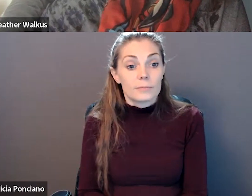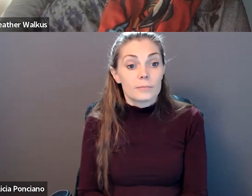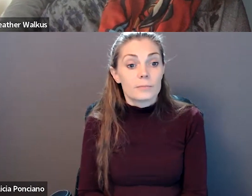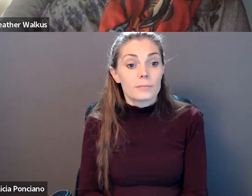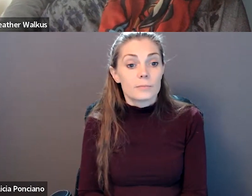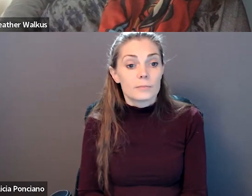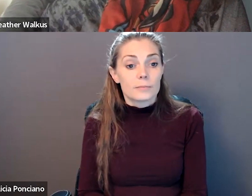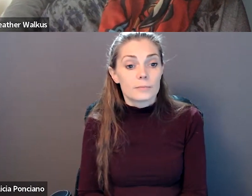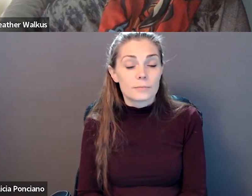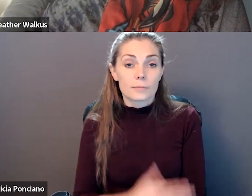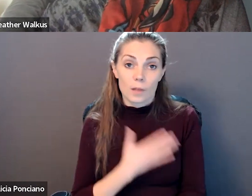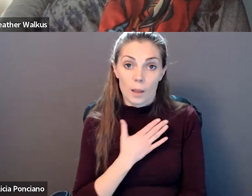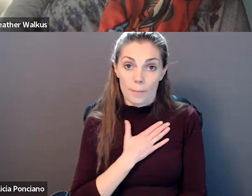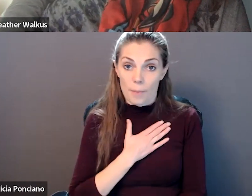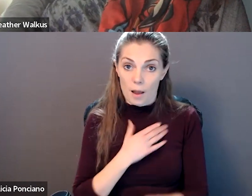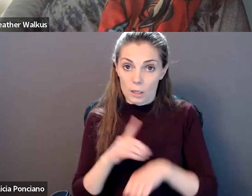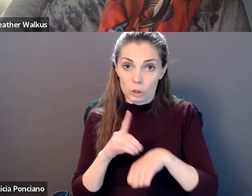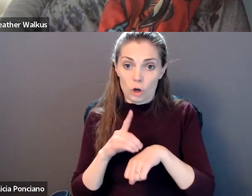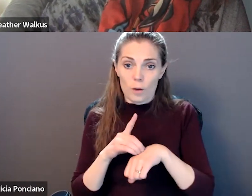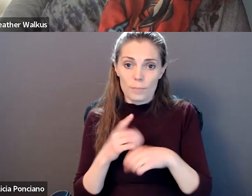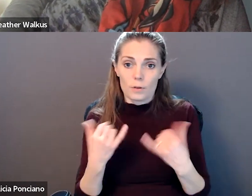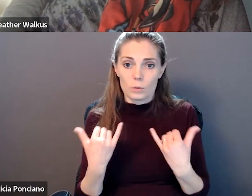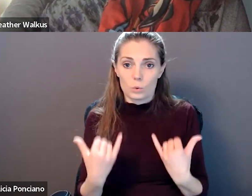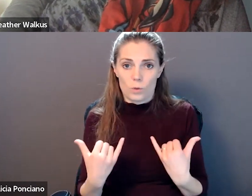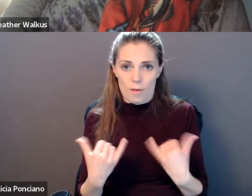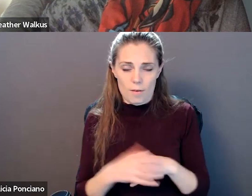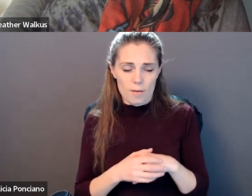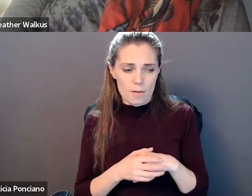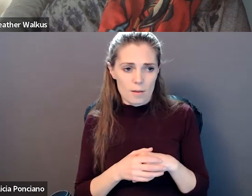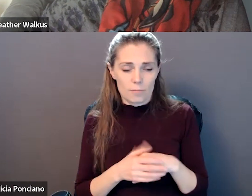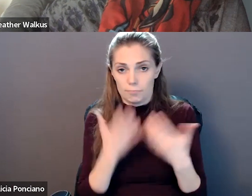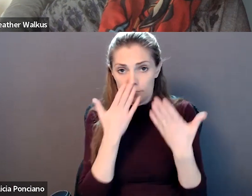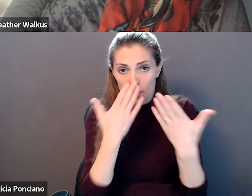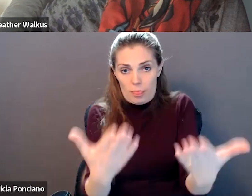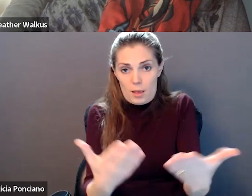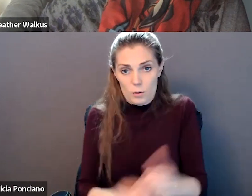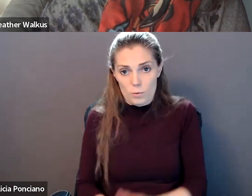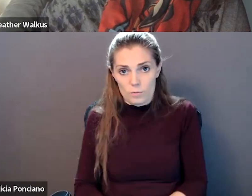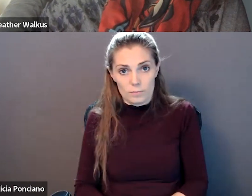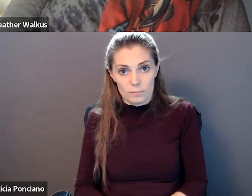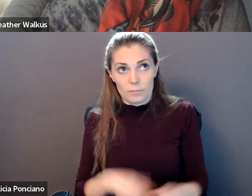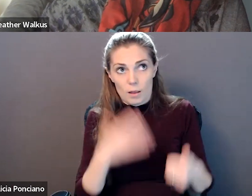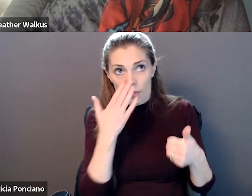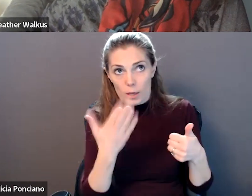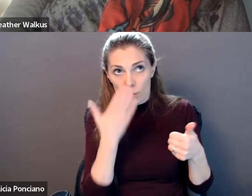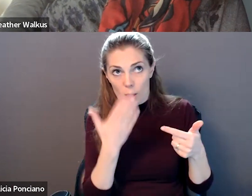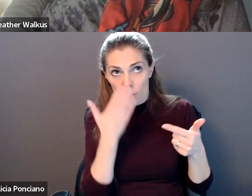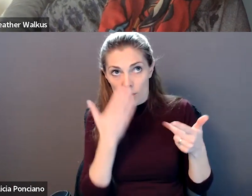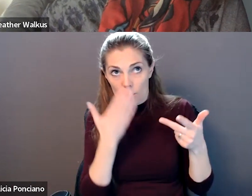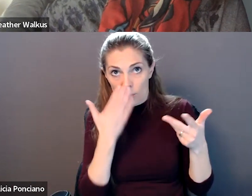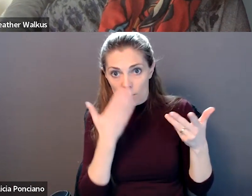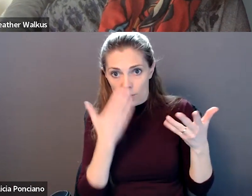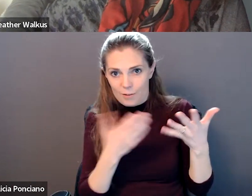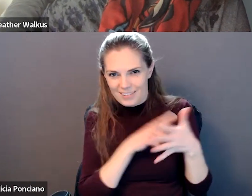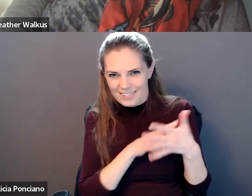My job today is really to say thank you to so many people. And we are